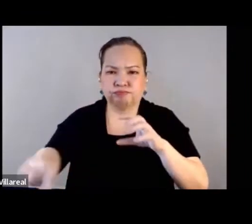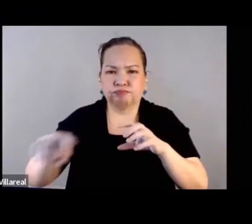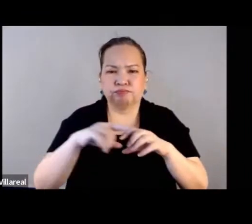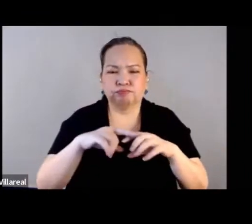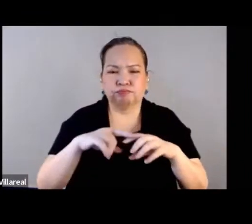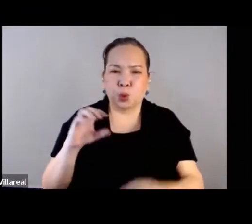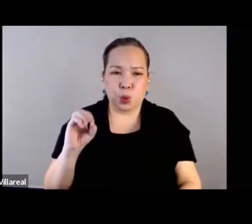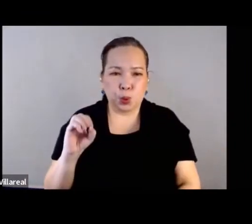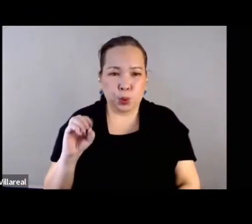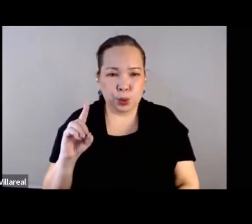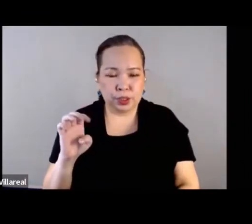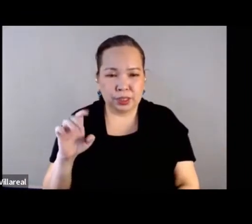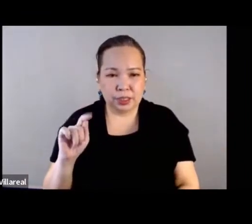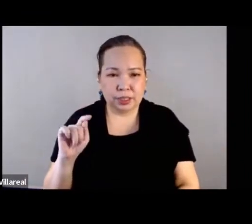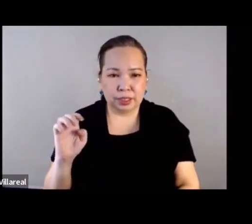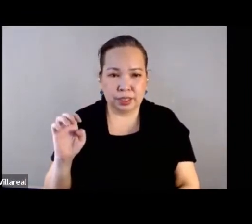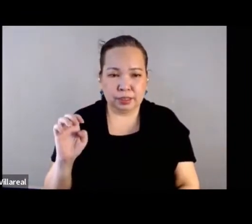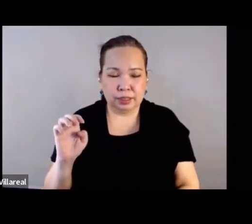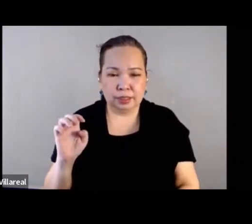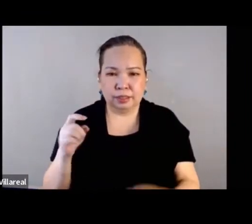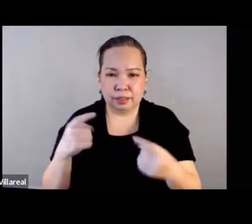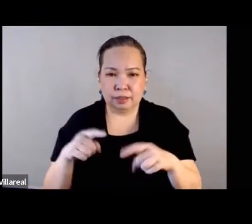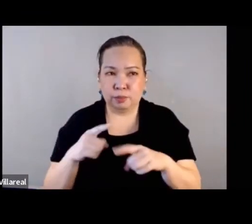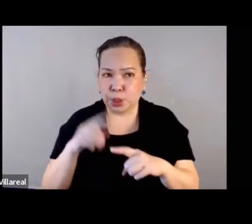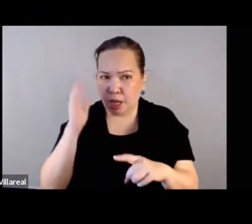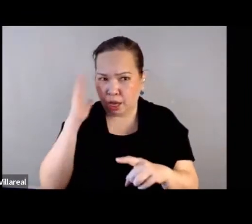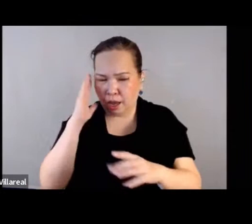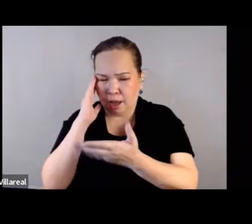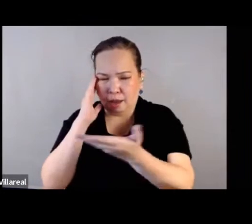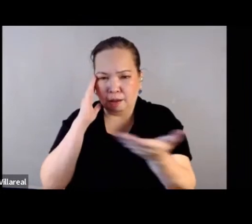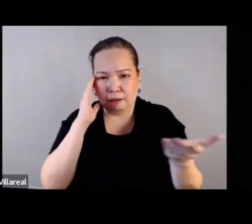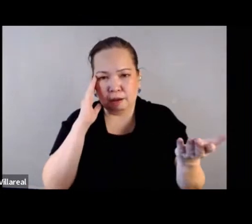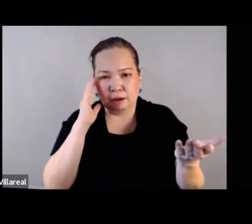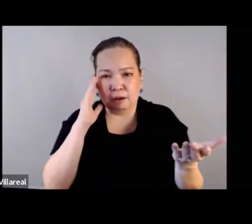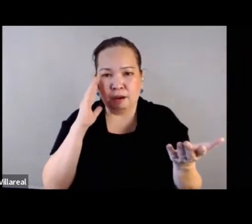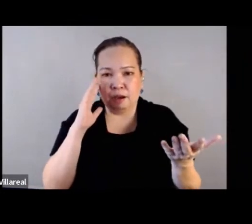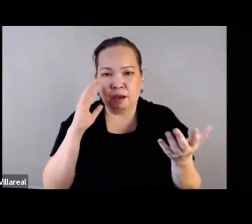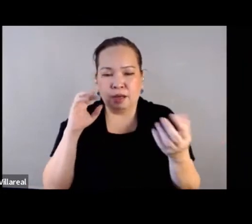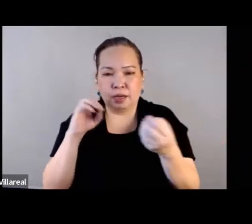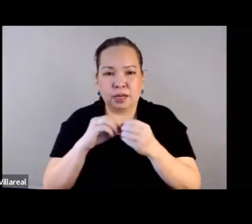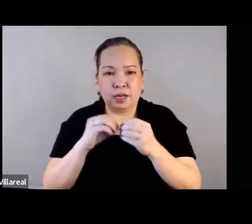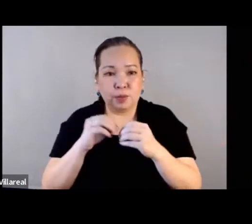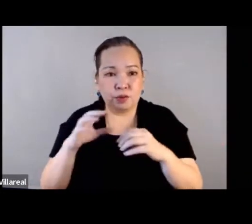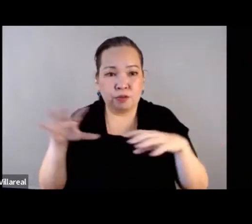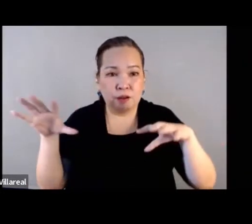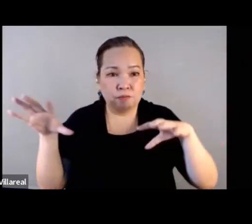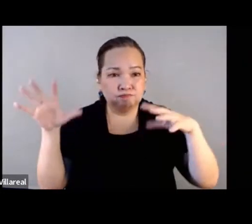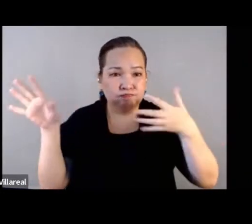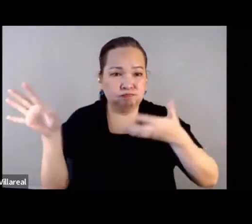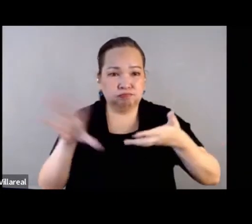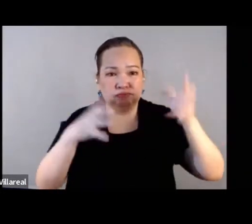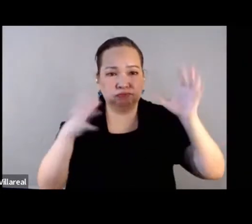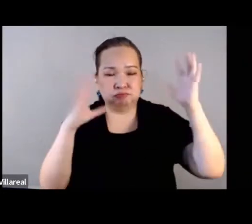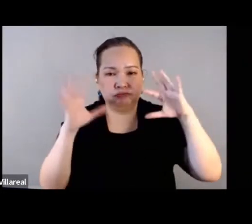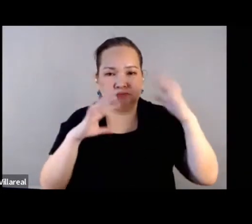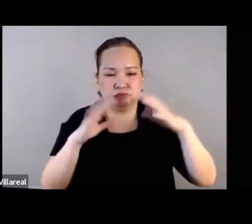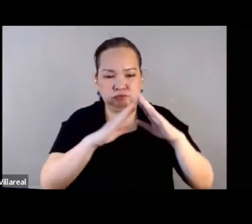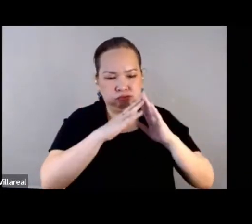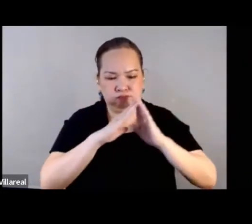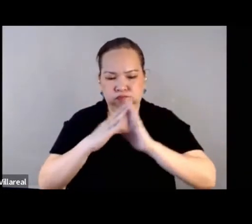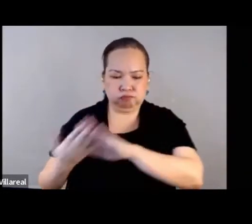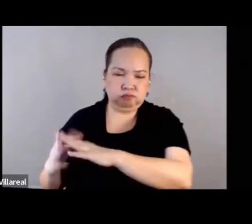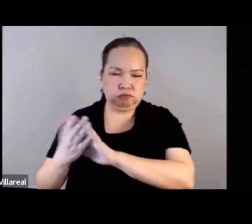Typhoon Odette. As is known to everyone here, the Category 5 storm ravaged our homes, knocked down